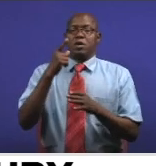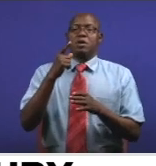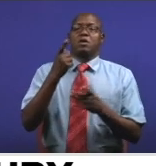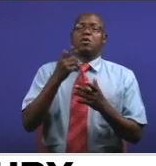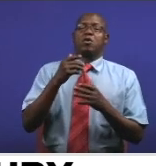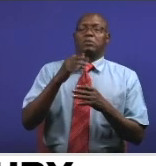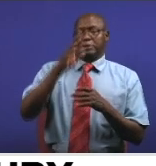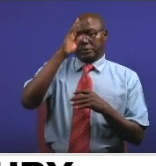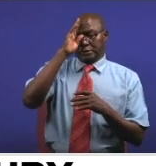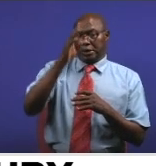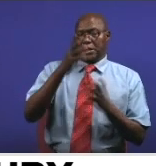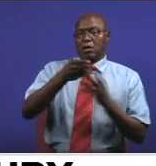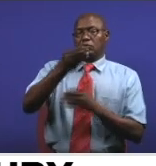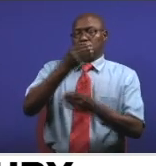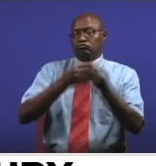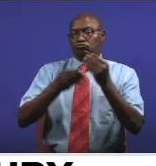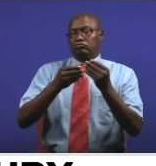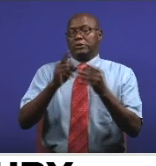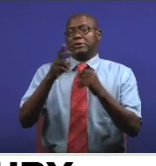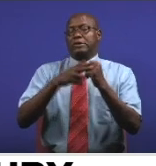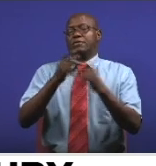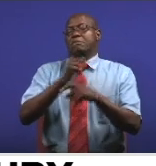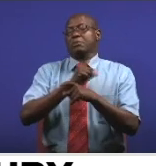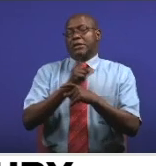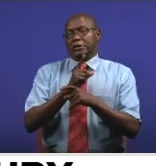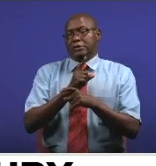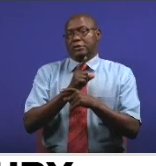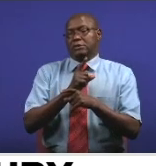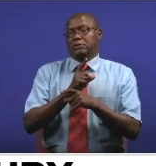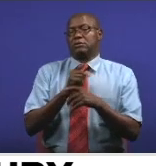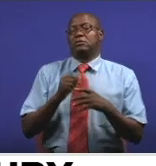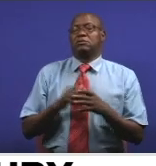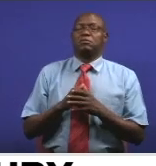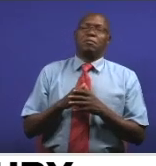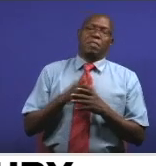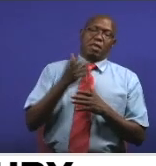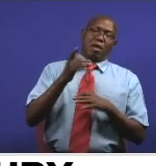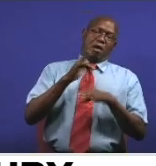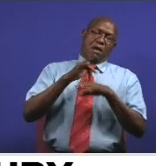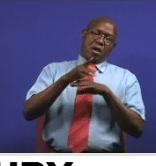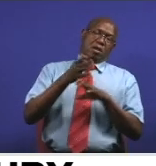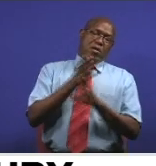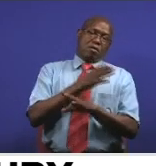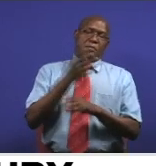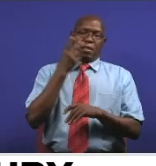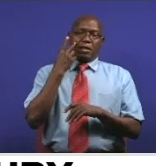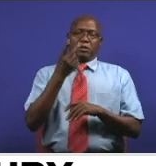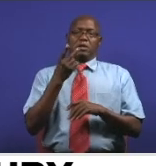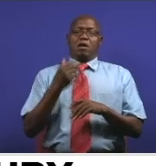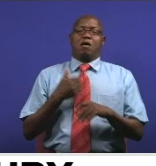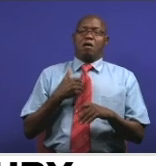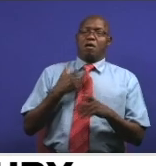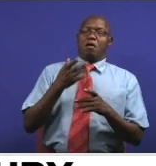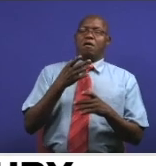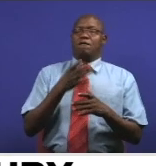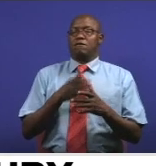being substituted 7 minutes from time. The 25-year-old had earlier received treatment after a knock in the build-up